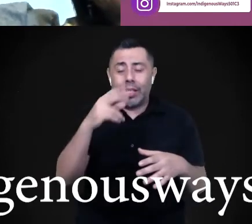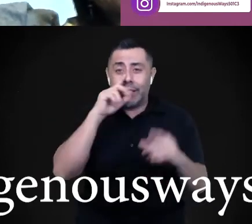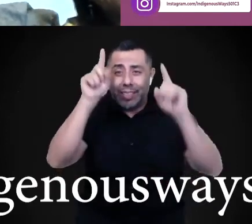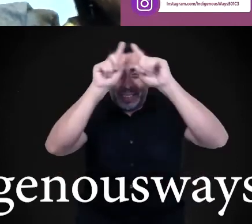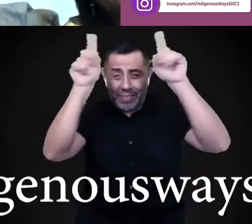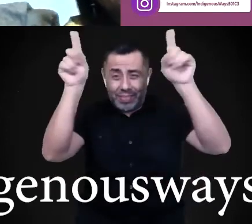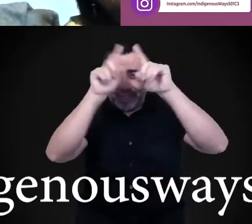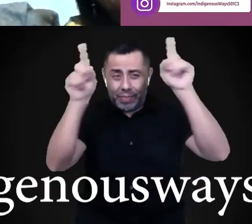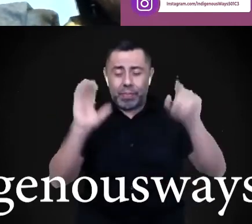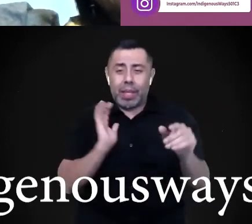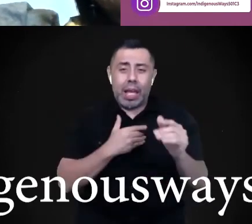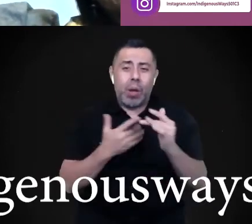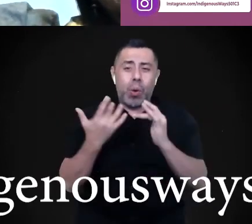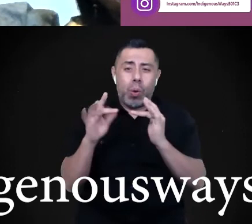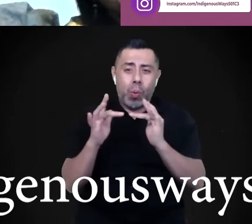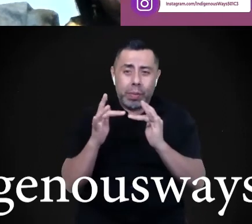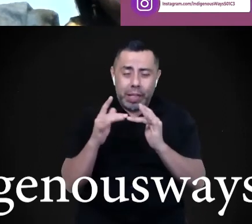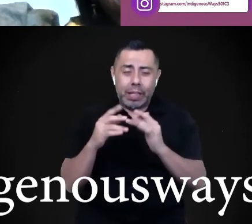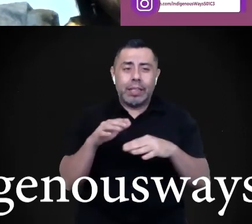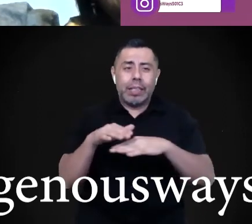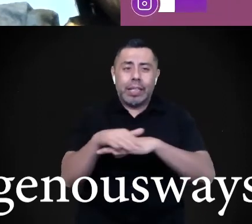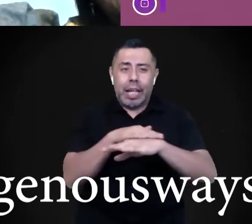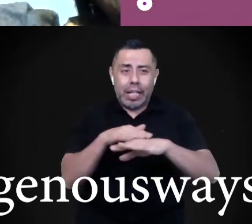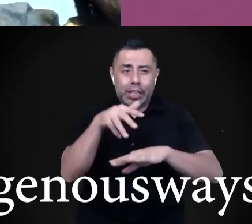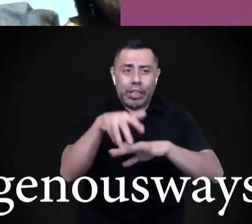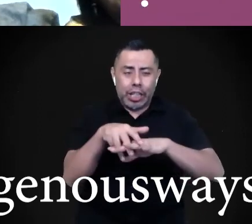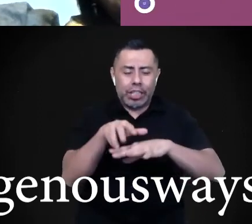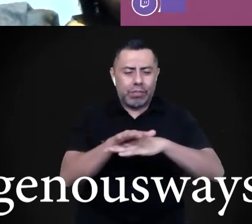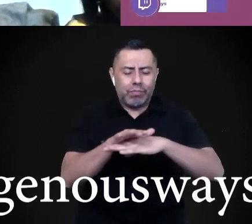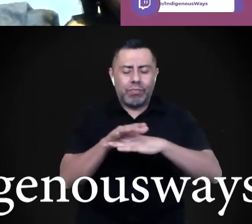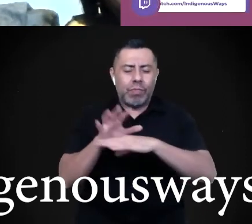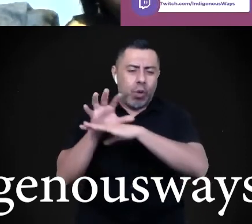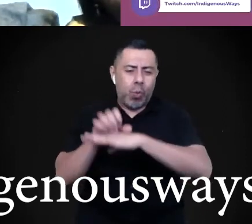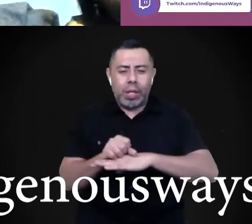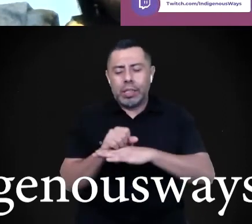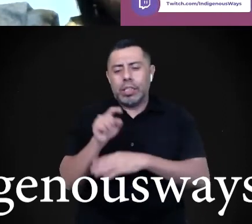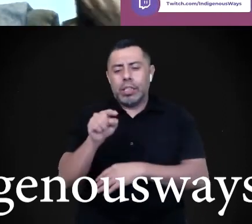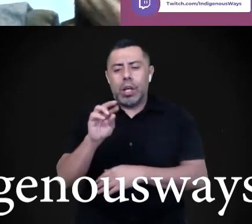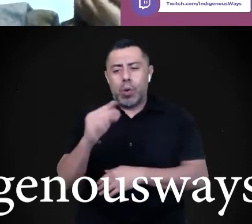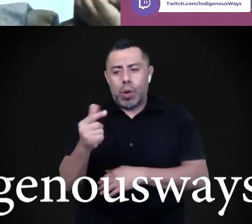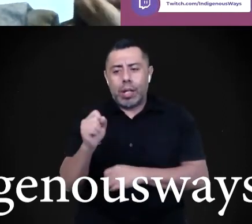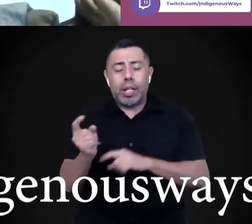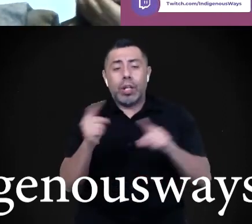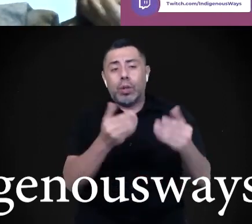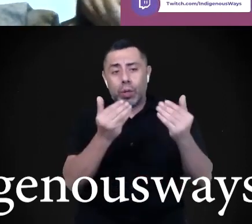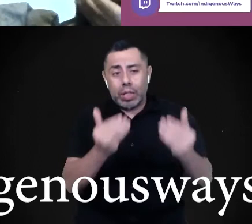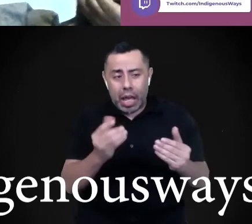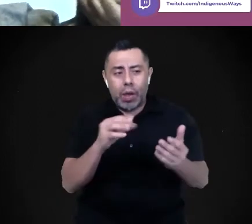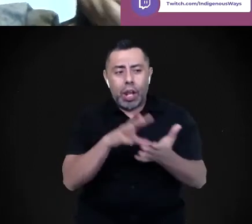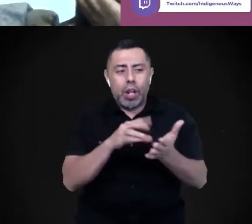our website, indigenousways.org. You can go there now and find out more about these